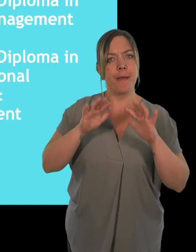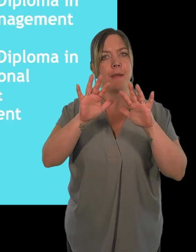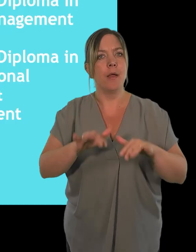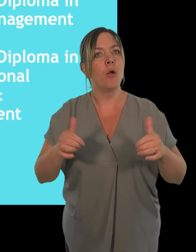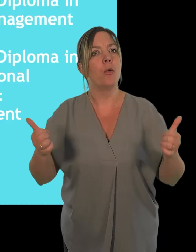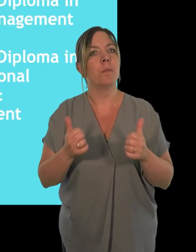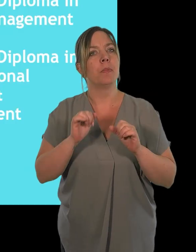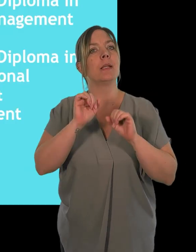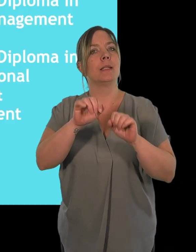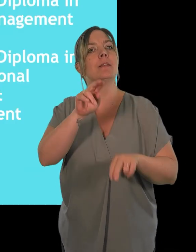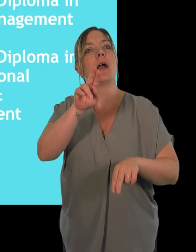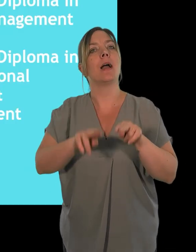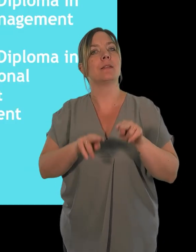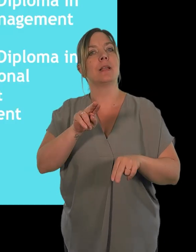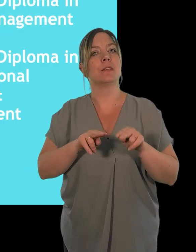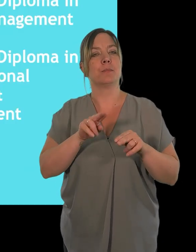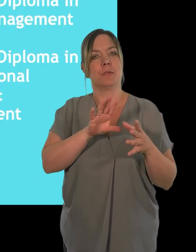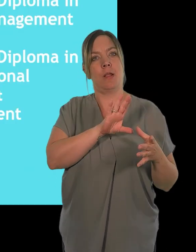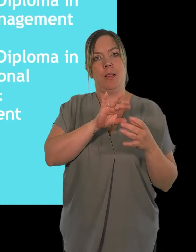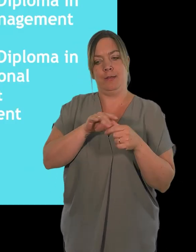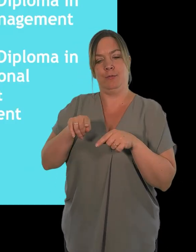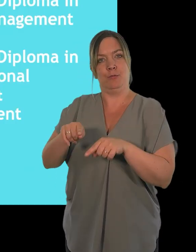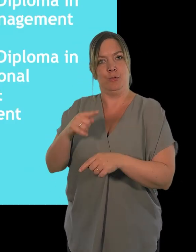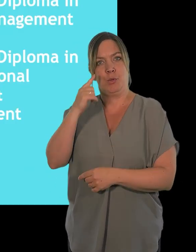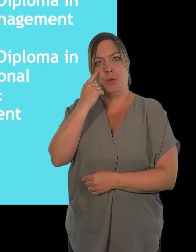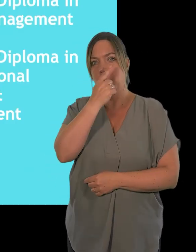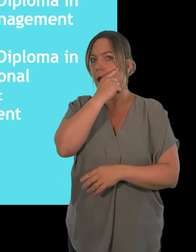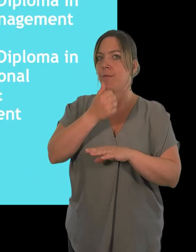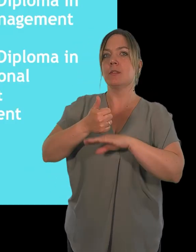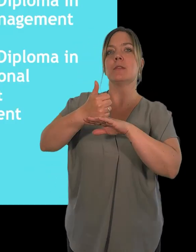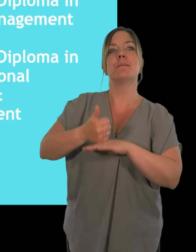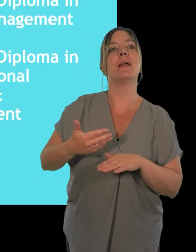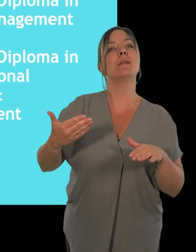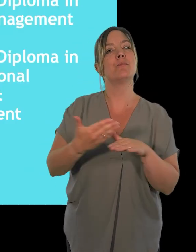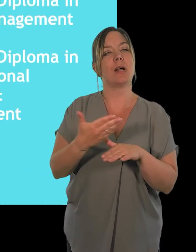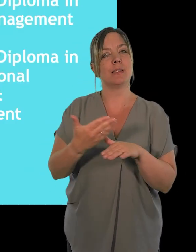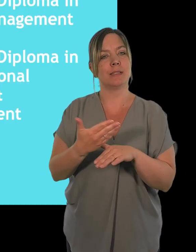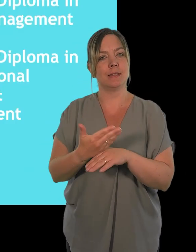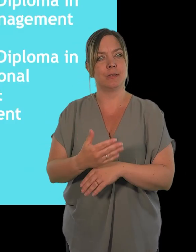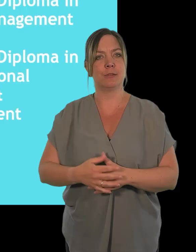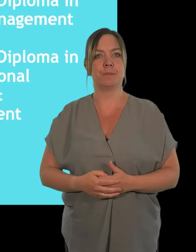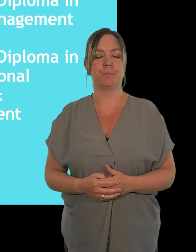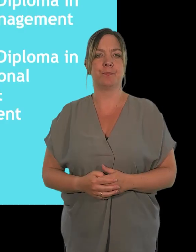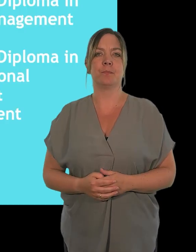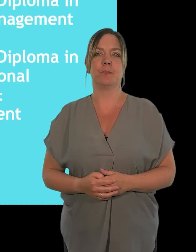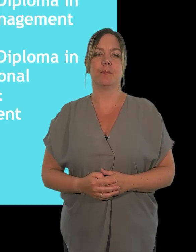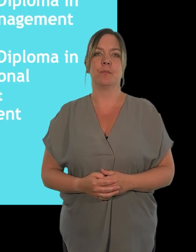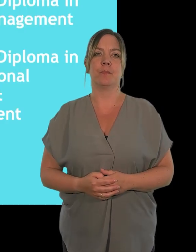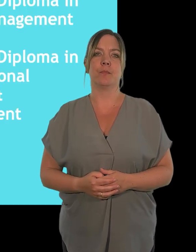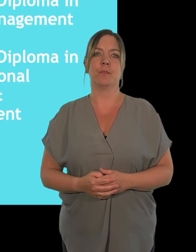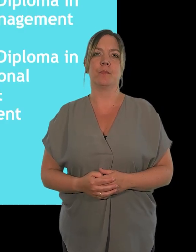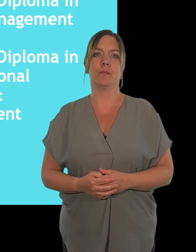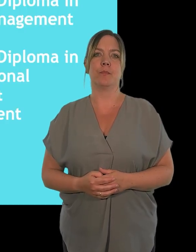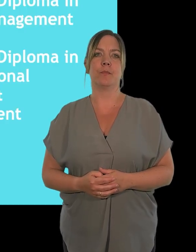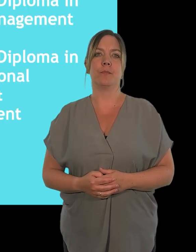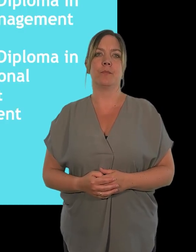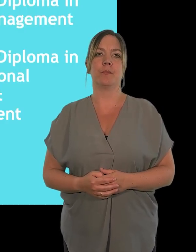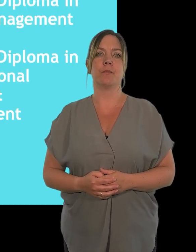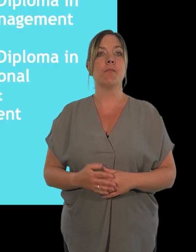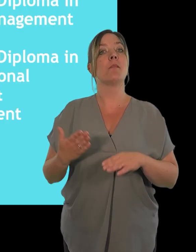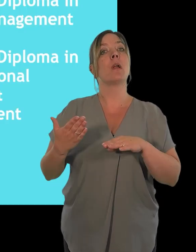you with guidance on preparation and completion of your assessment for